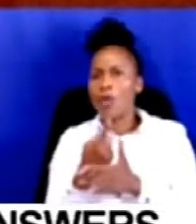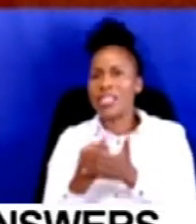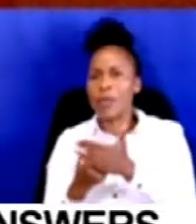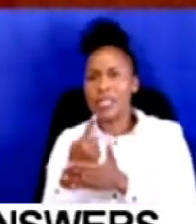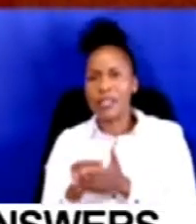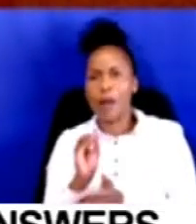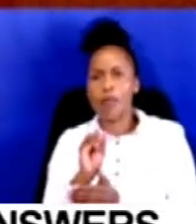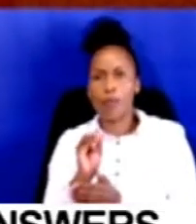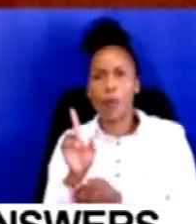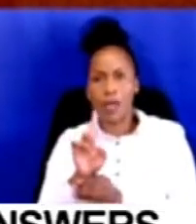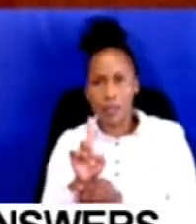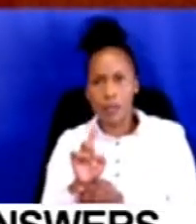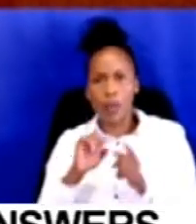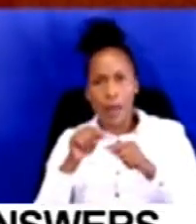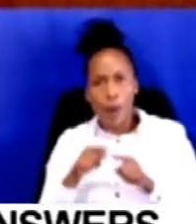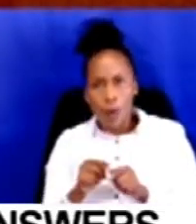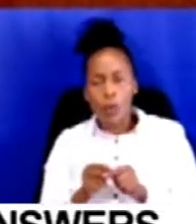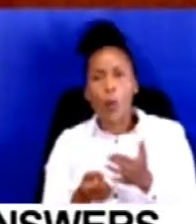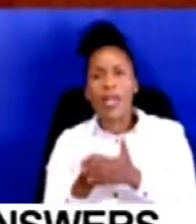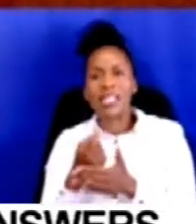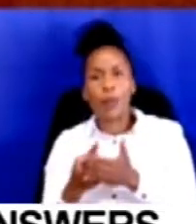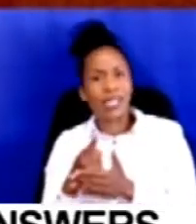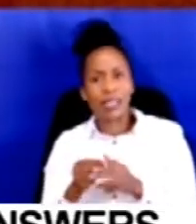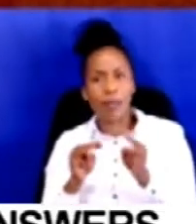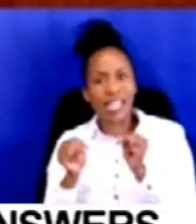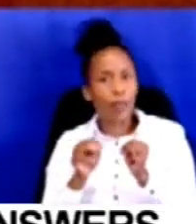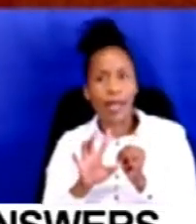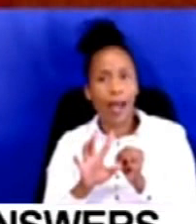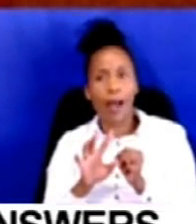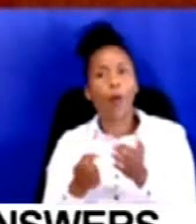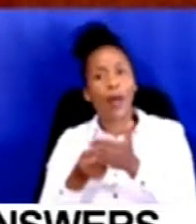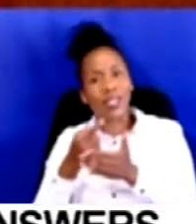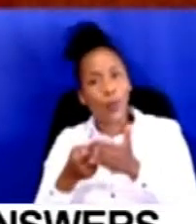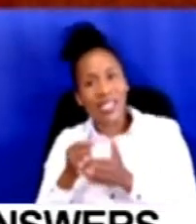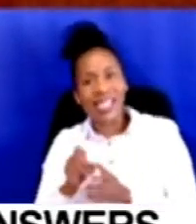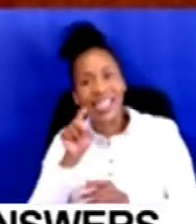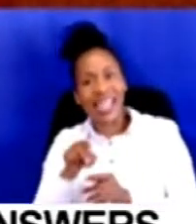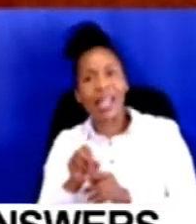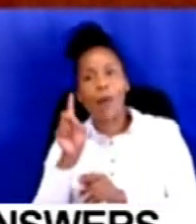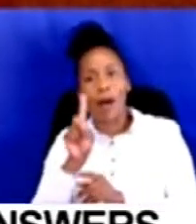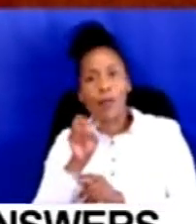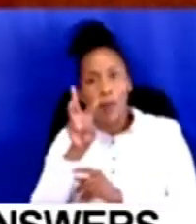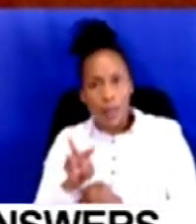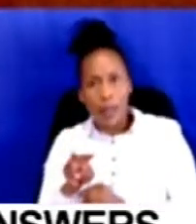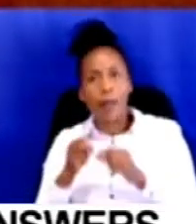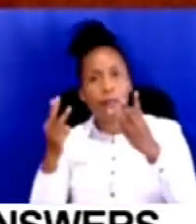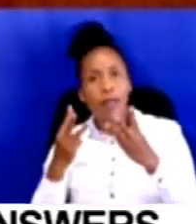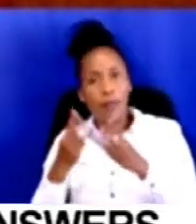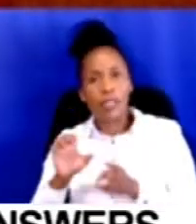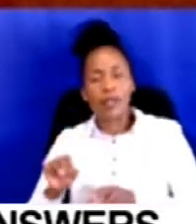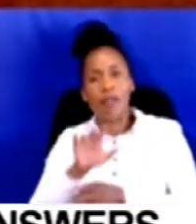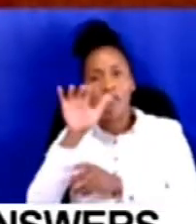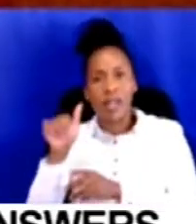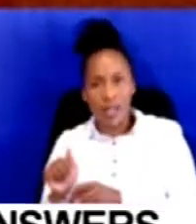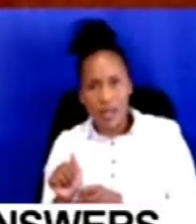consequence management, Deputy President. What consequences will there be now that the people of South Africa, by staying away from